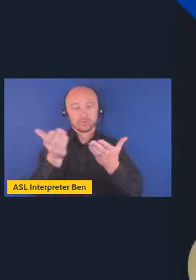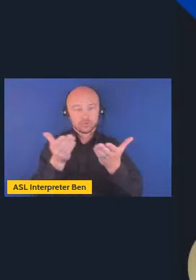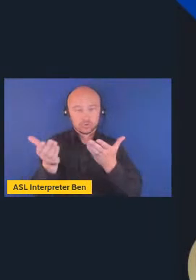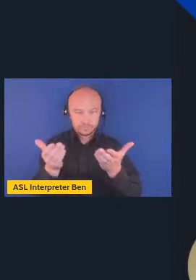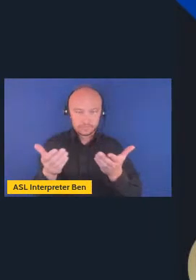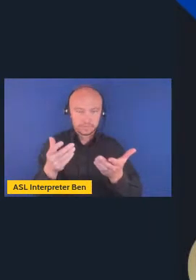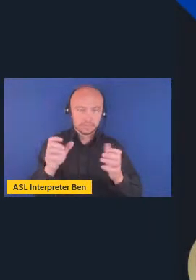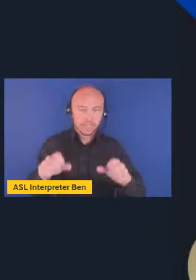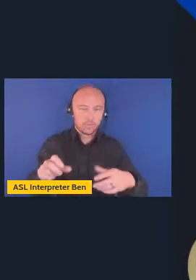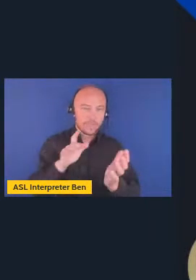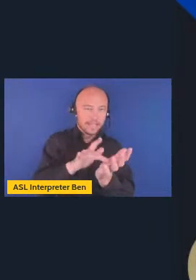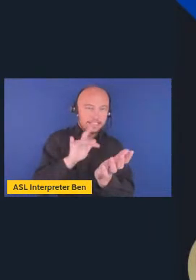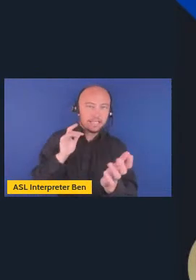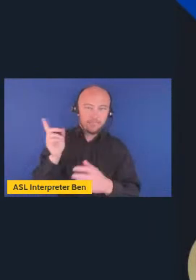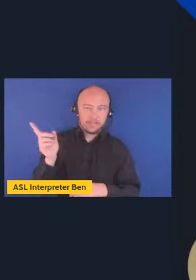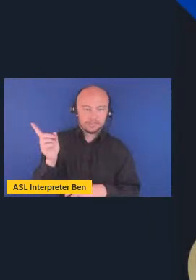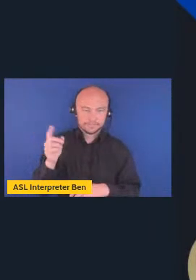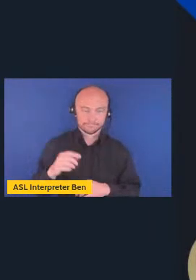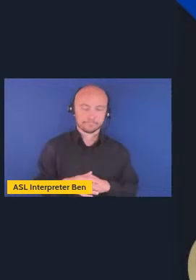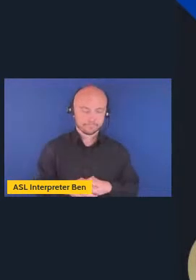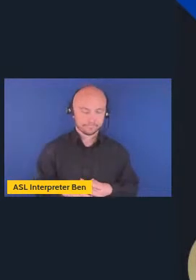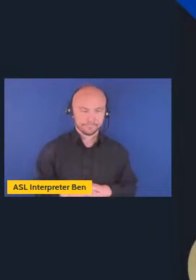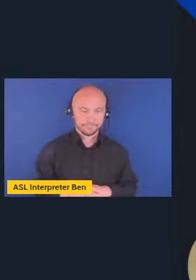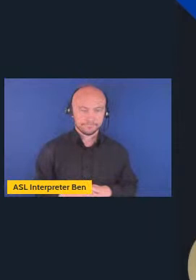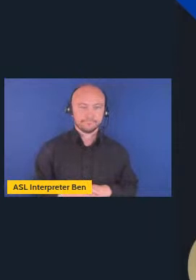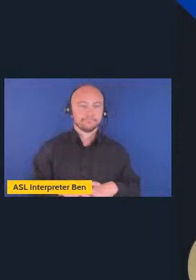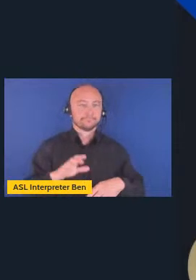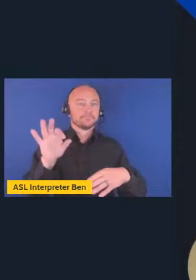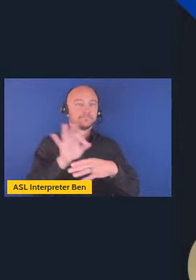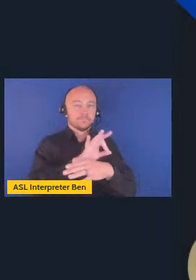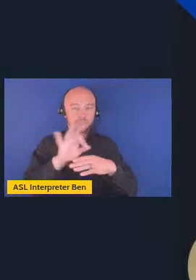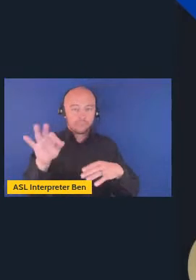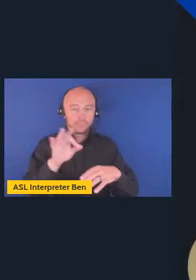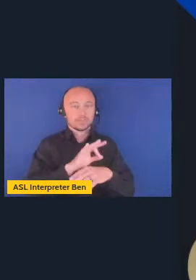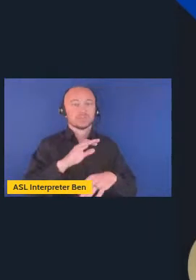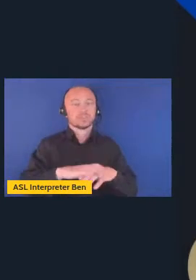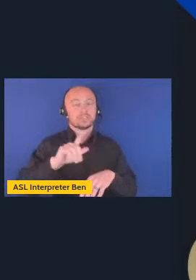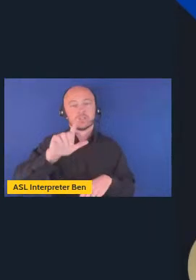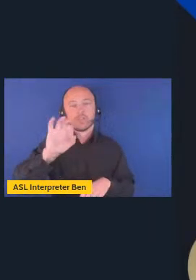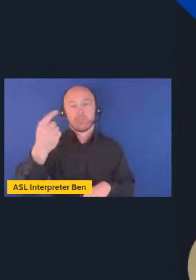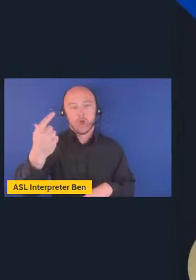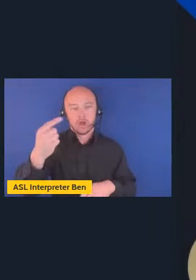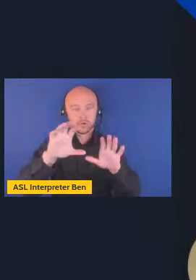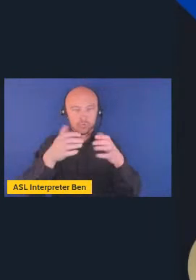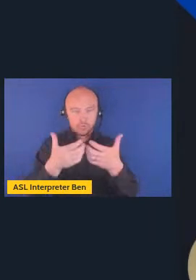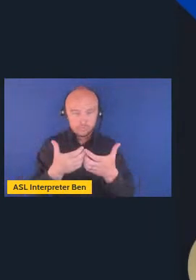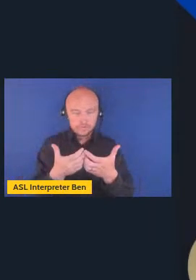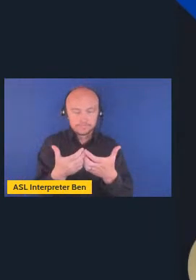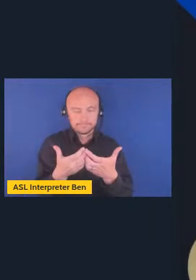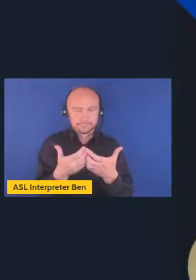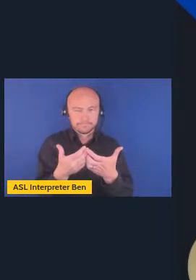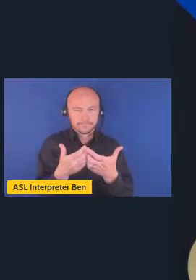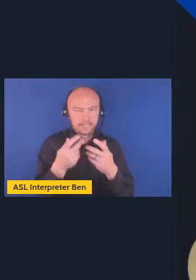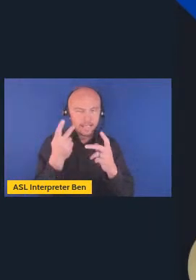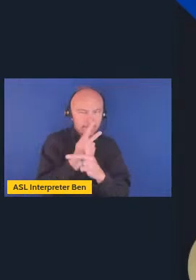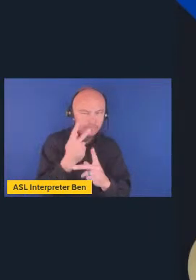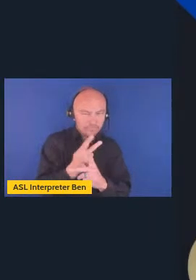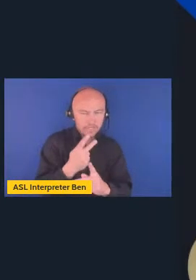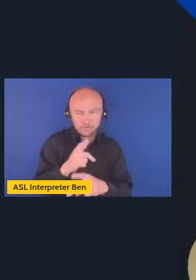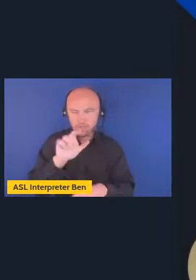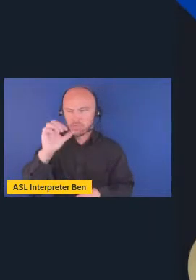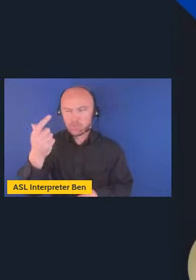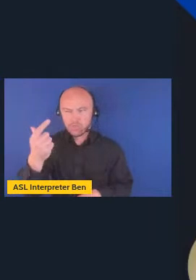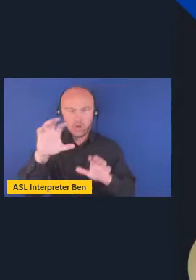to use. We did a function in log group. I was finding that log groups